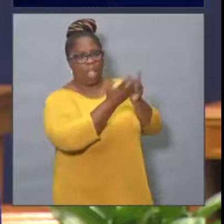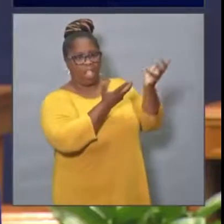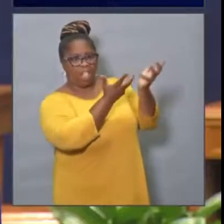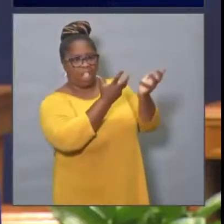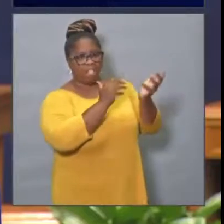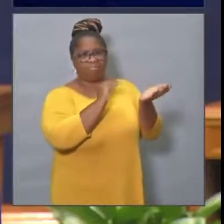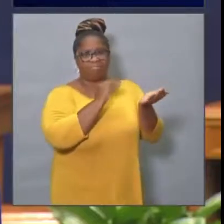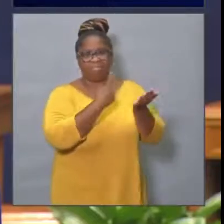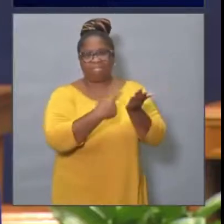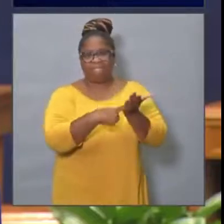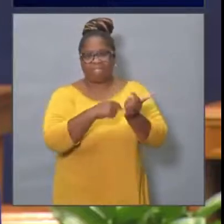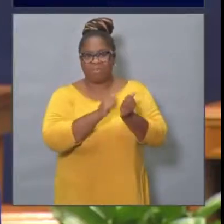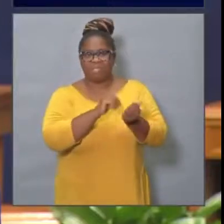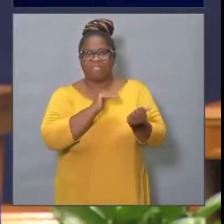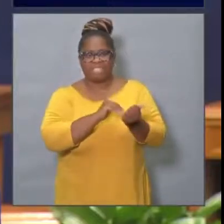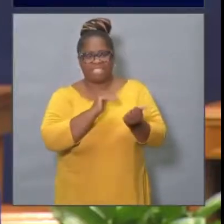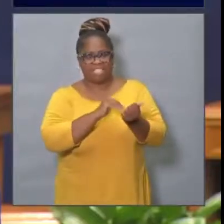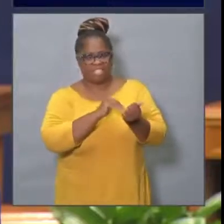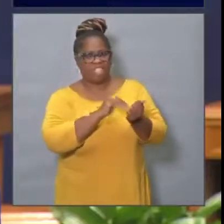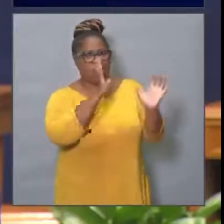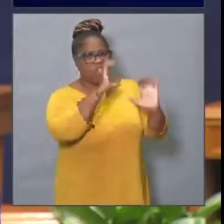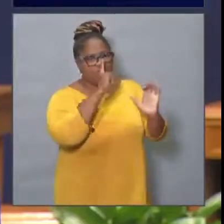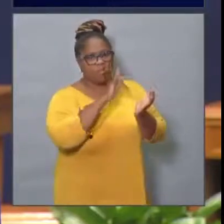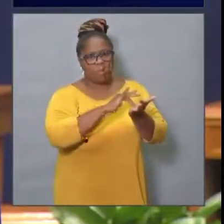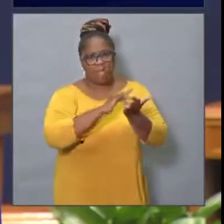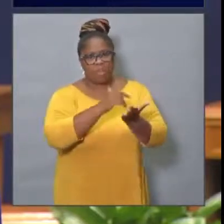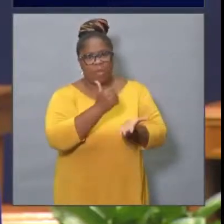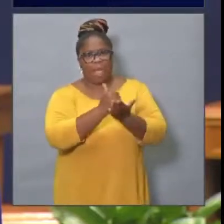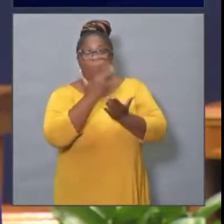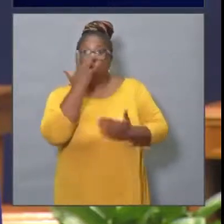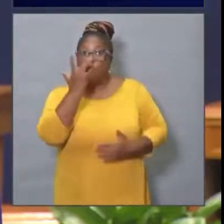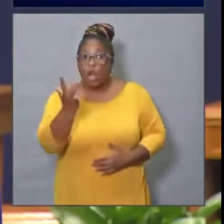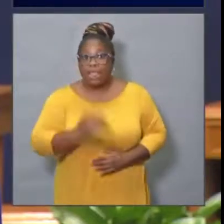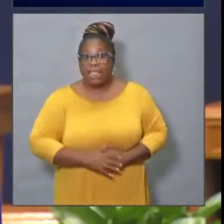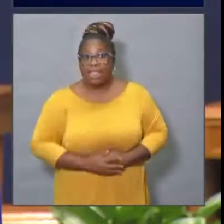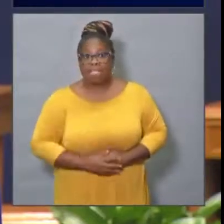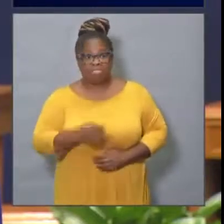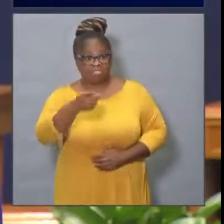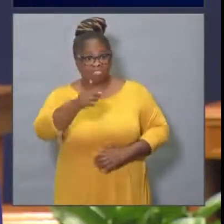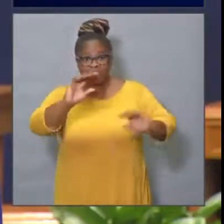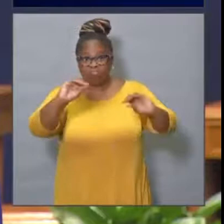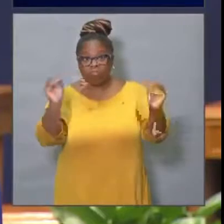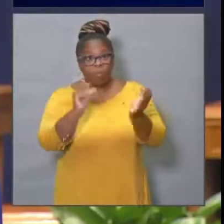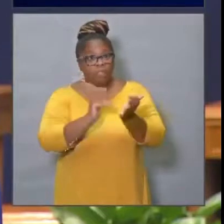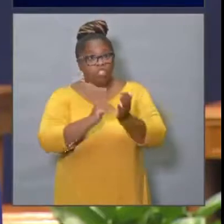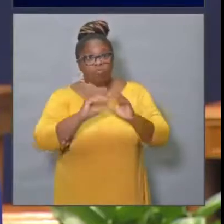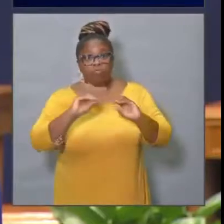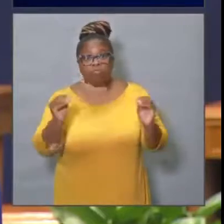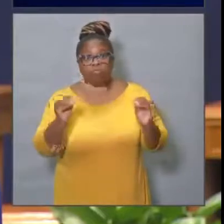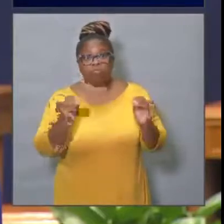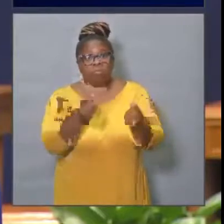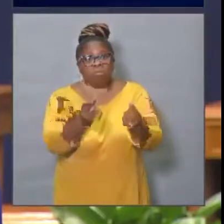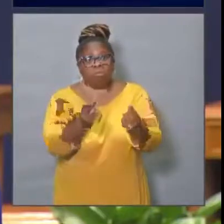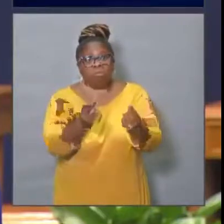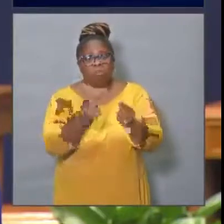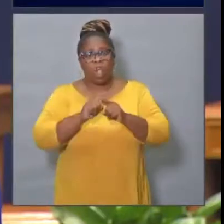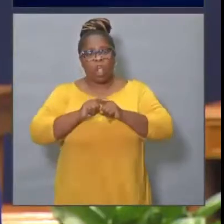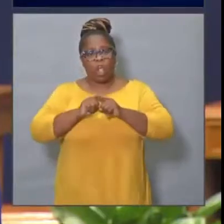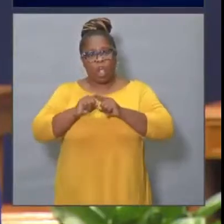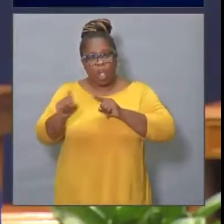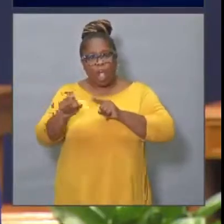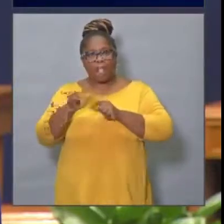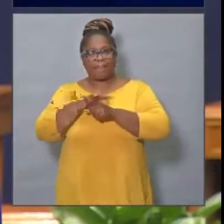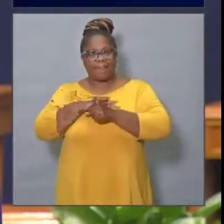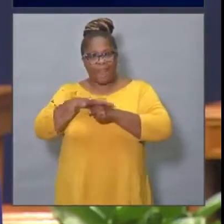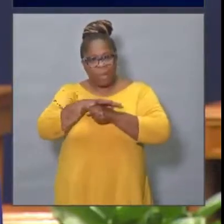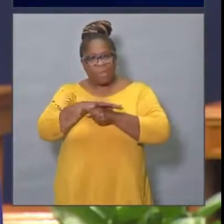physician and seek medical care early so that you can be properly cared for. If you don't have a physician, you can obtain one through the county or through a number of